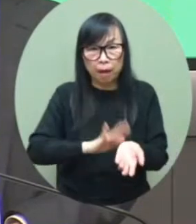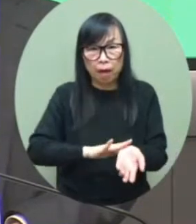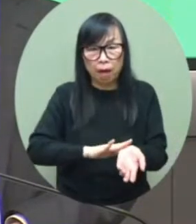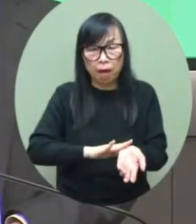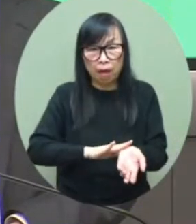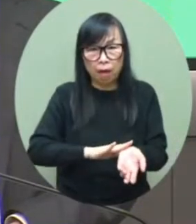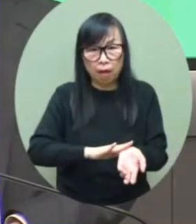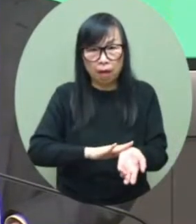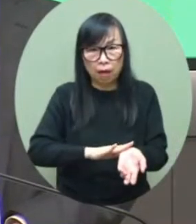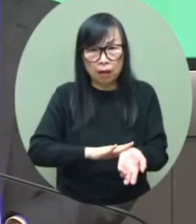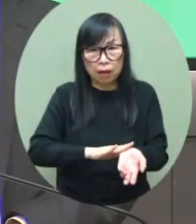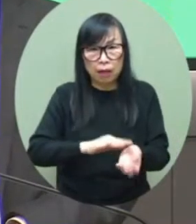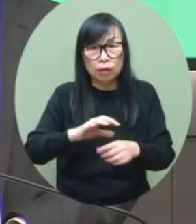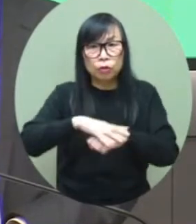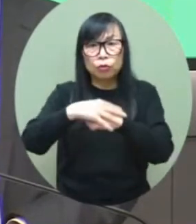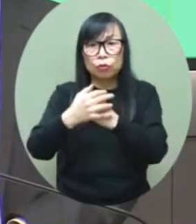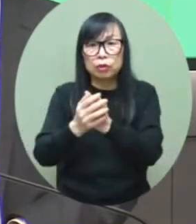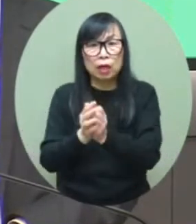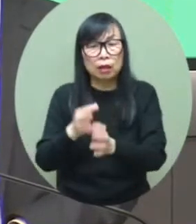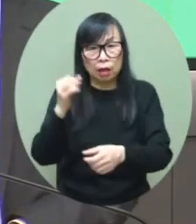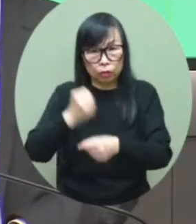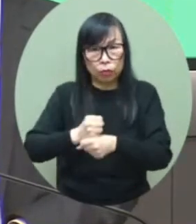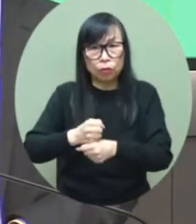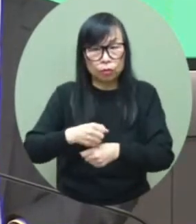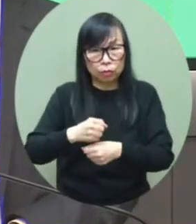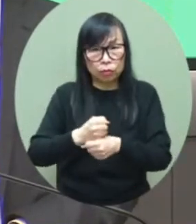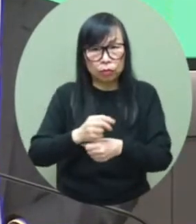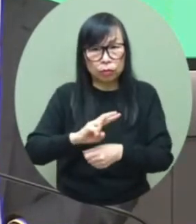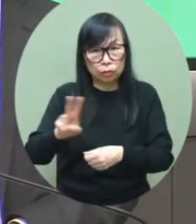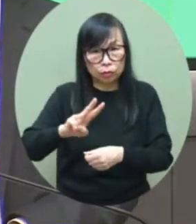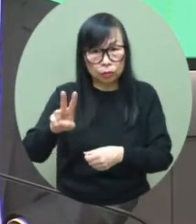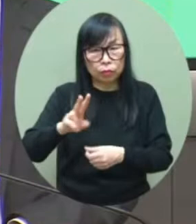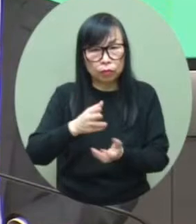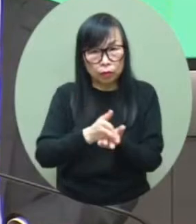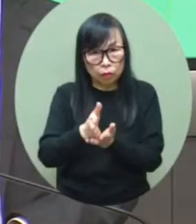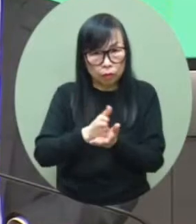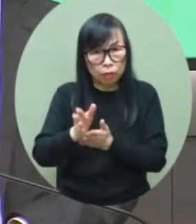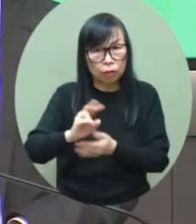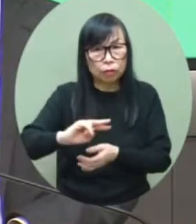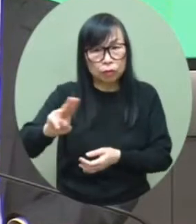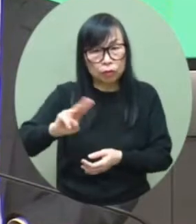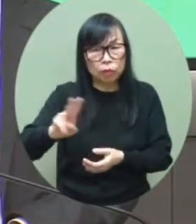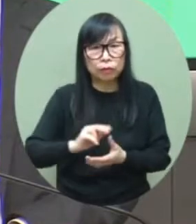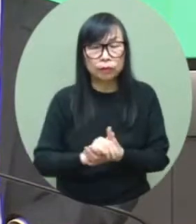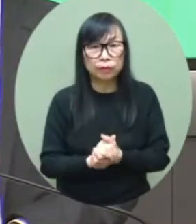to make it one of the upper respiratory tract diseases. This is also